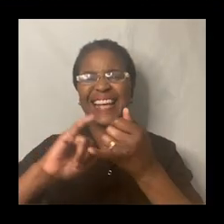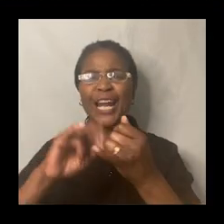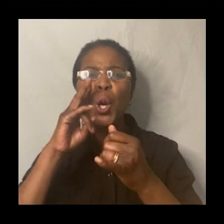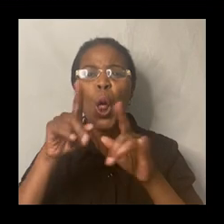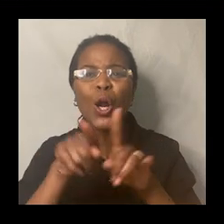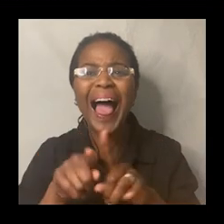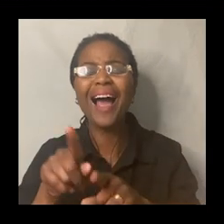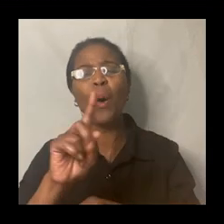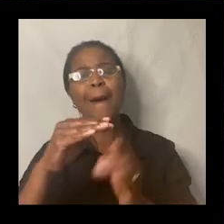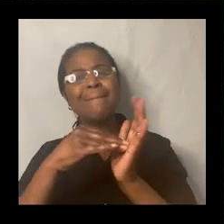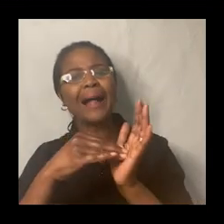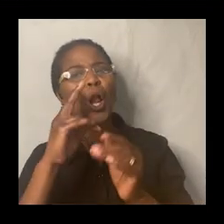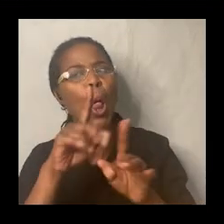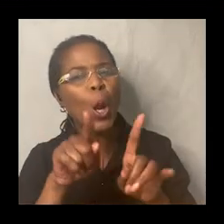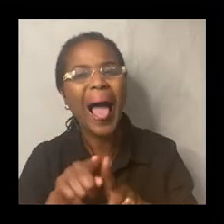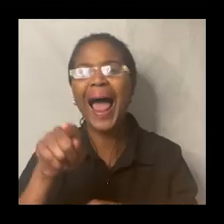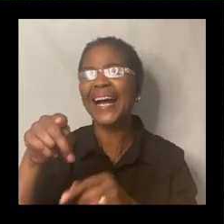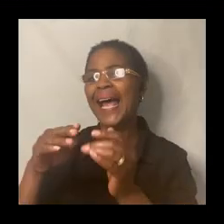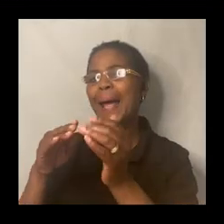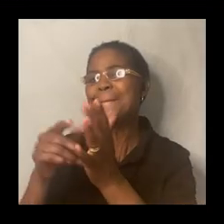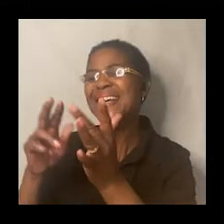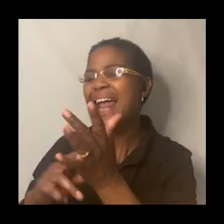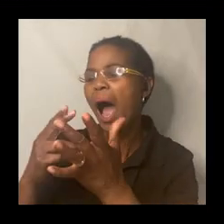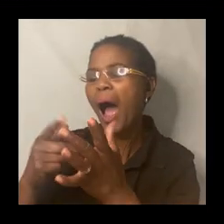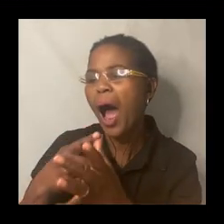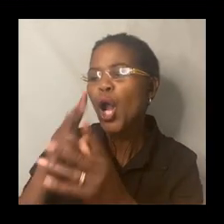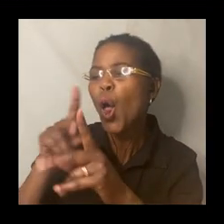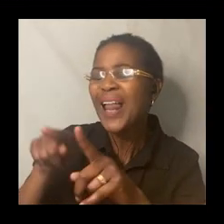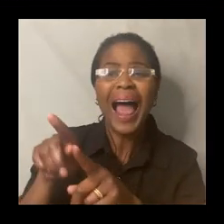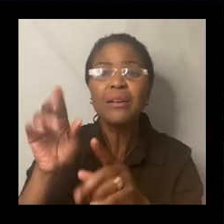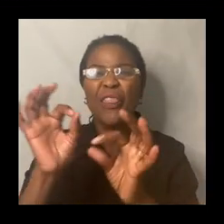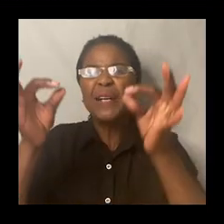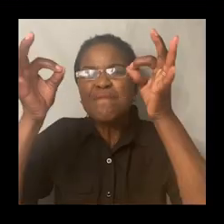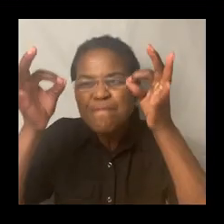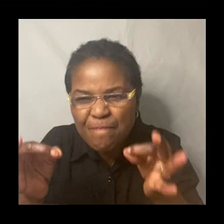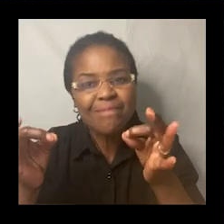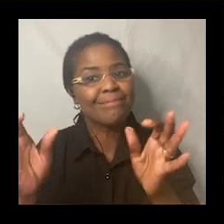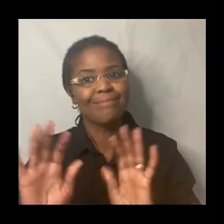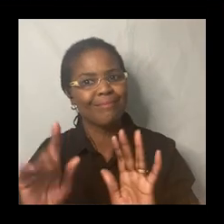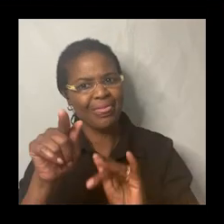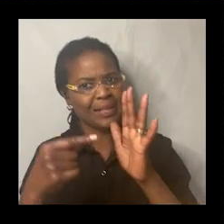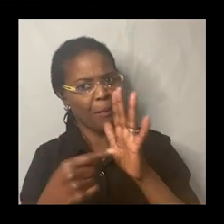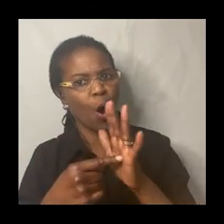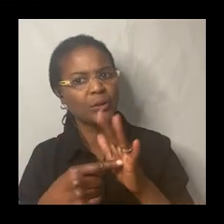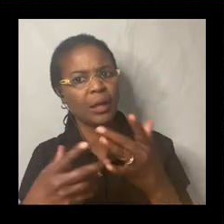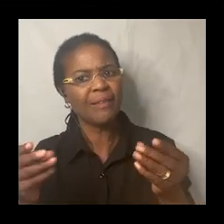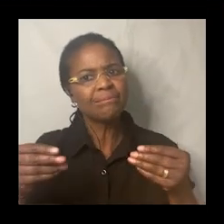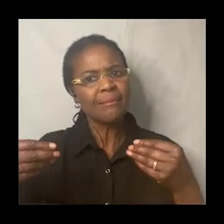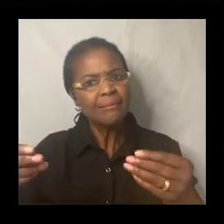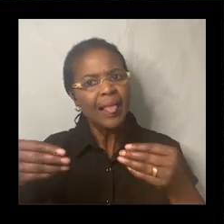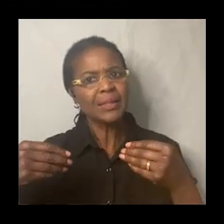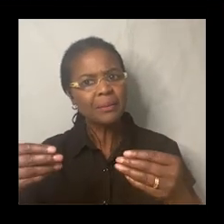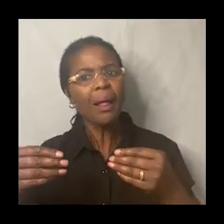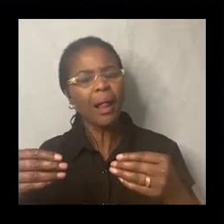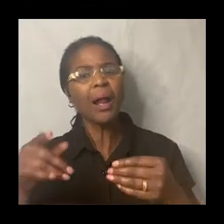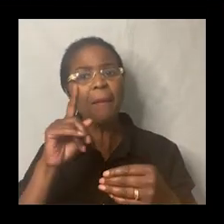exactly what Michael and Mina looked like. And I think that's really important, you know. And some people think, oh, is it enough to say he's